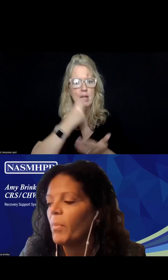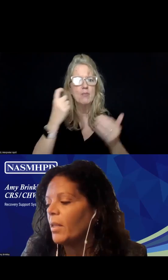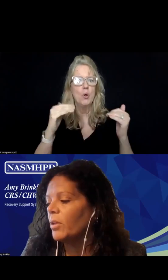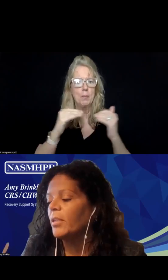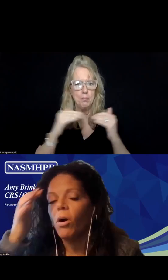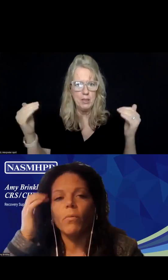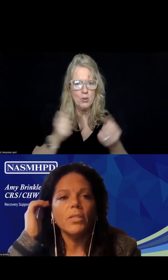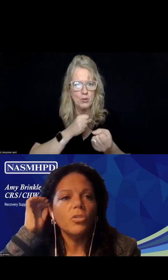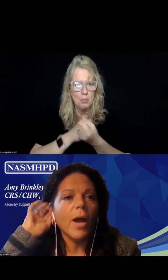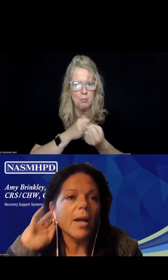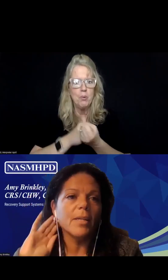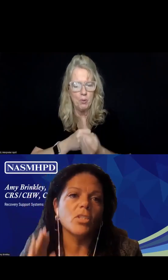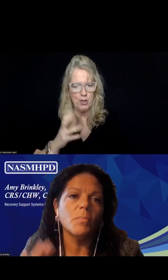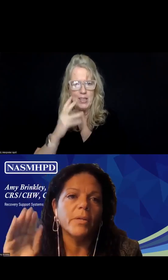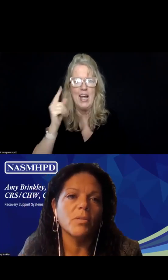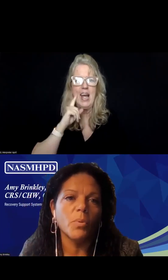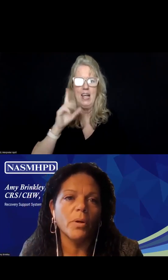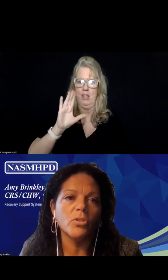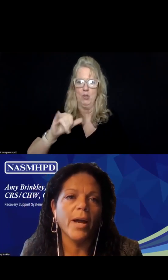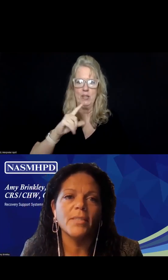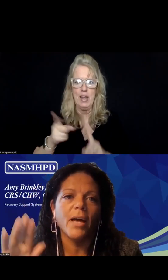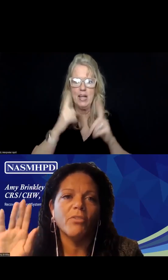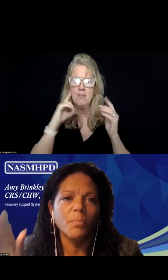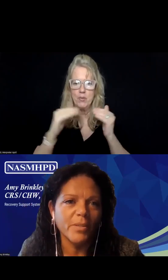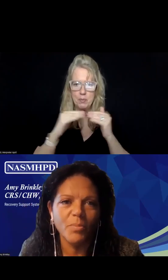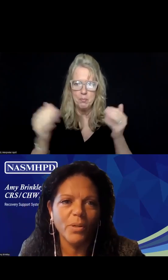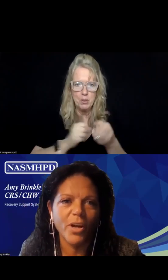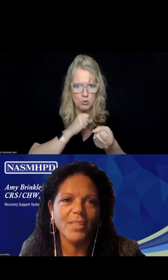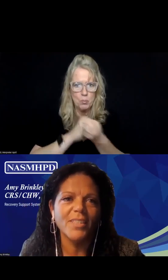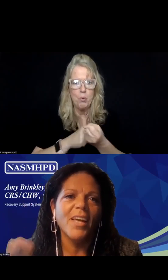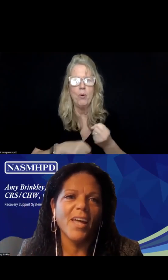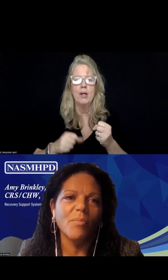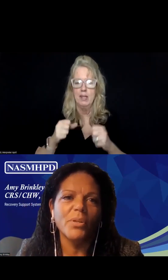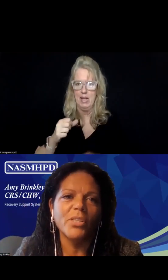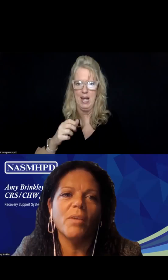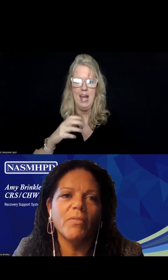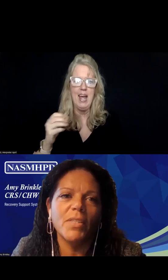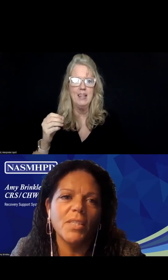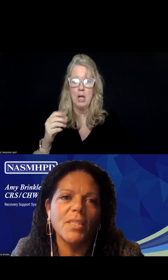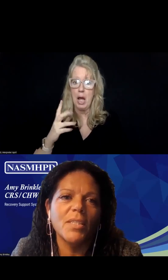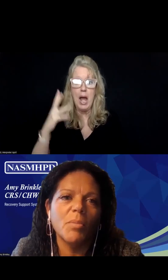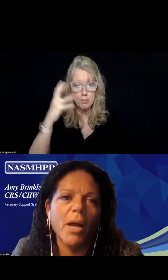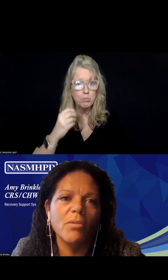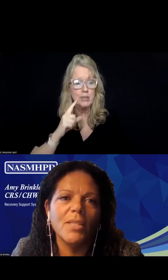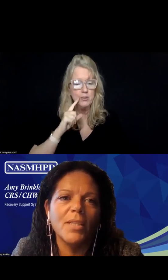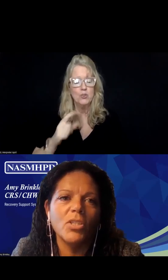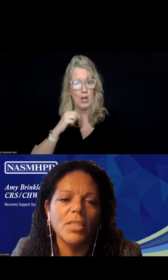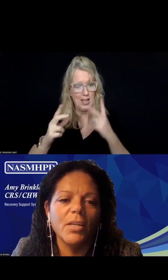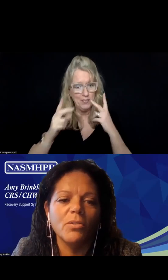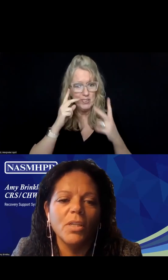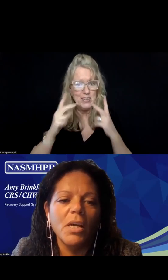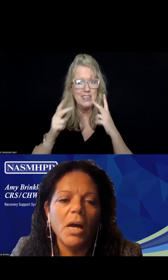support. I look at the All Rise track and it's just peer support track after peer support track. And I'm pretty sure I've even seen some